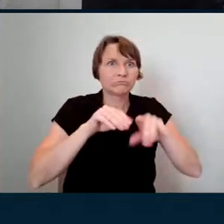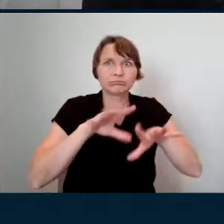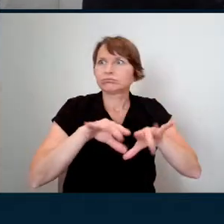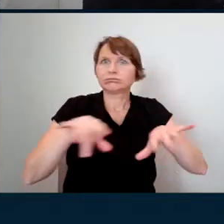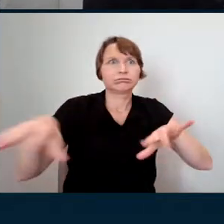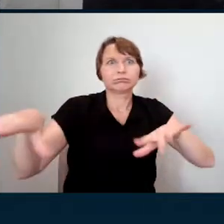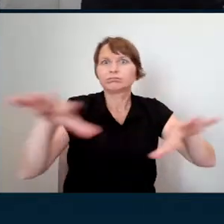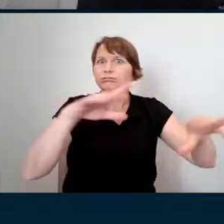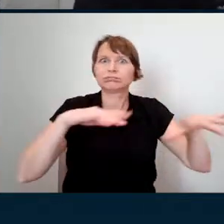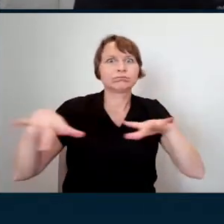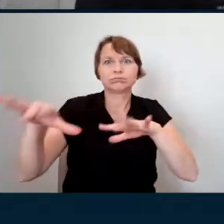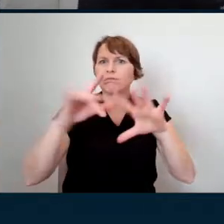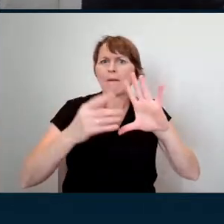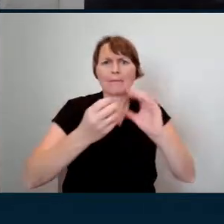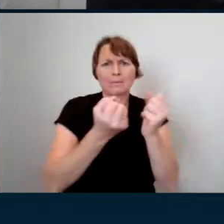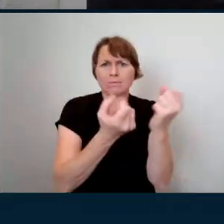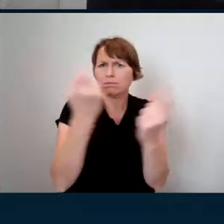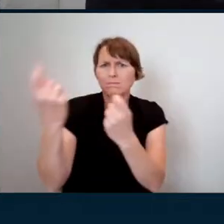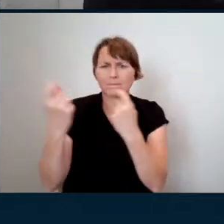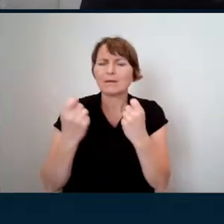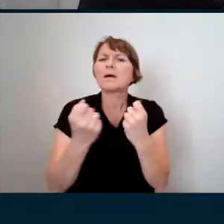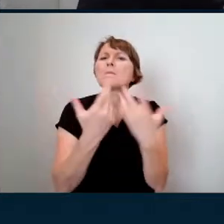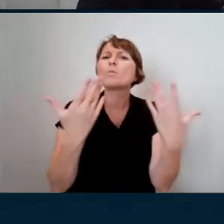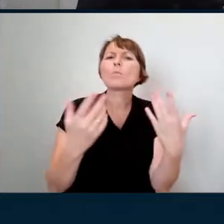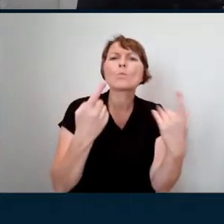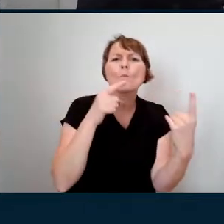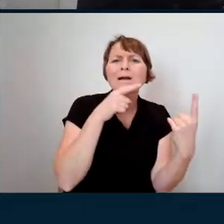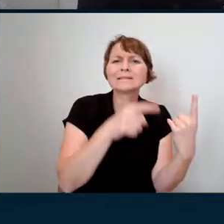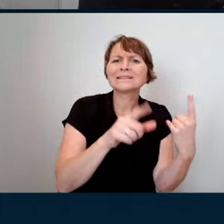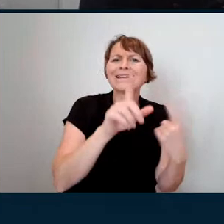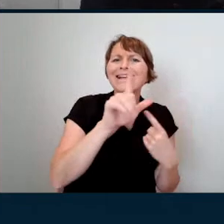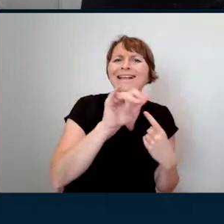a lot on Linux machines and on Mac machines as well.